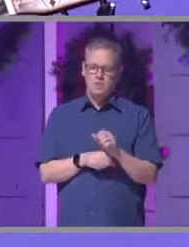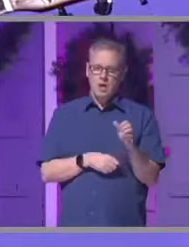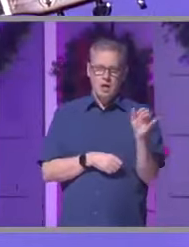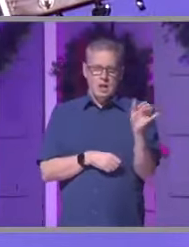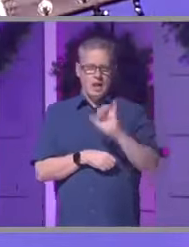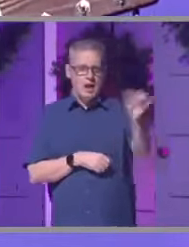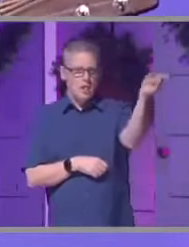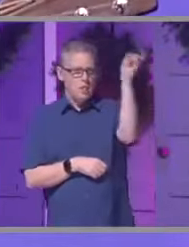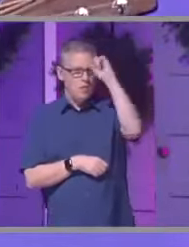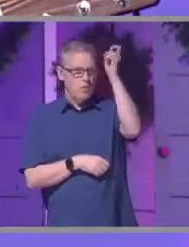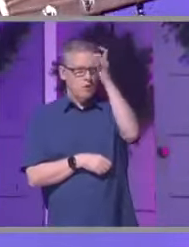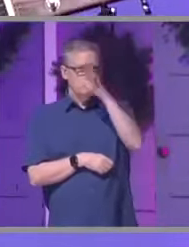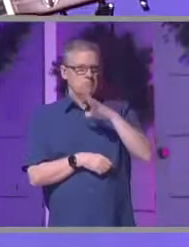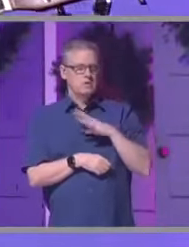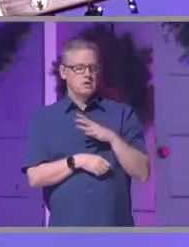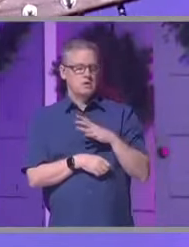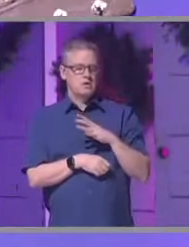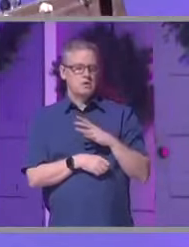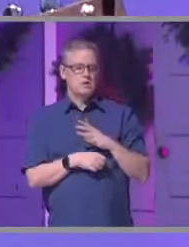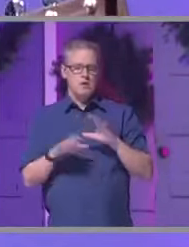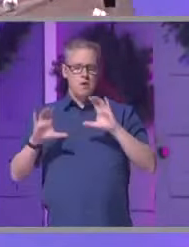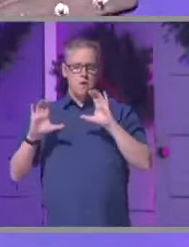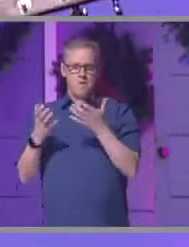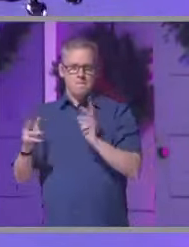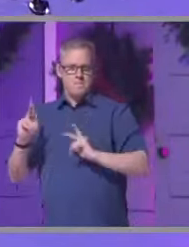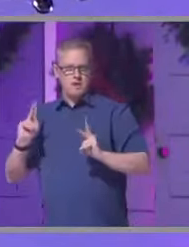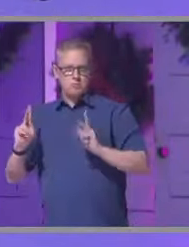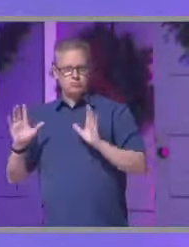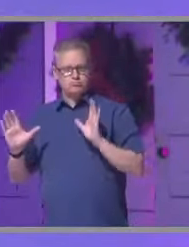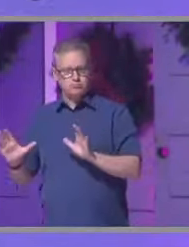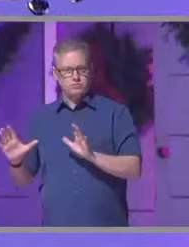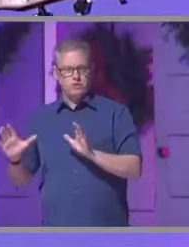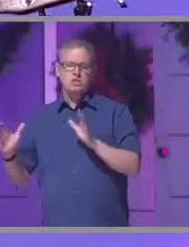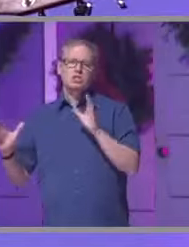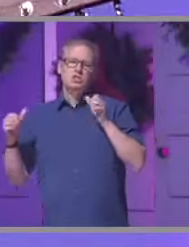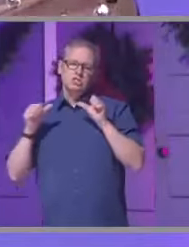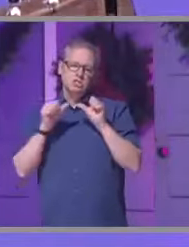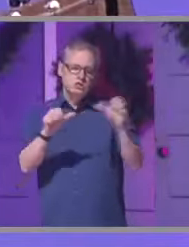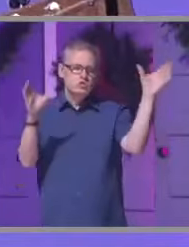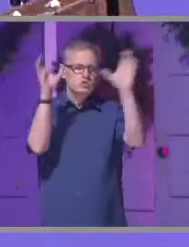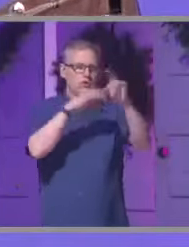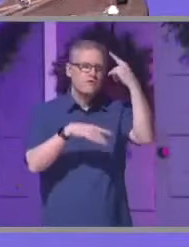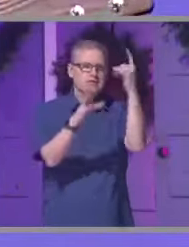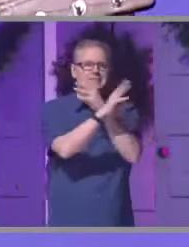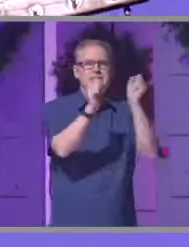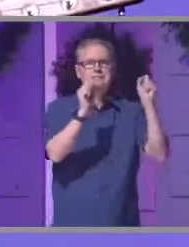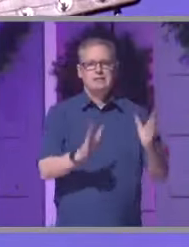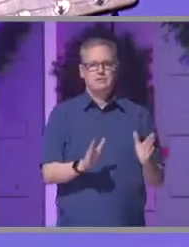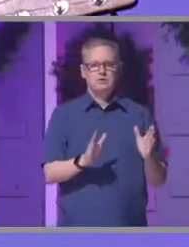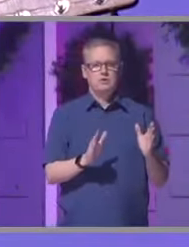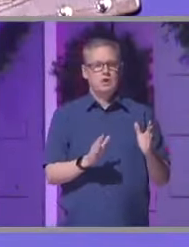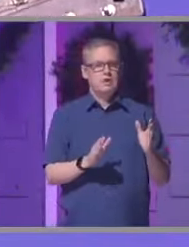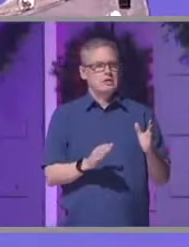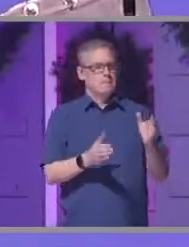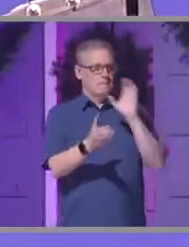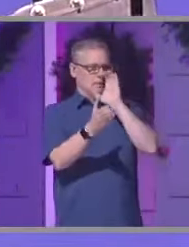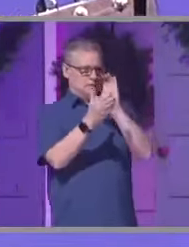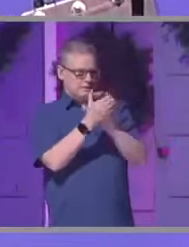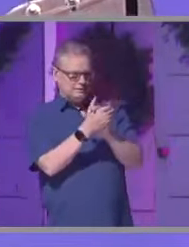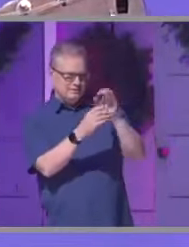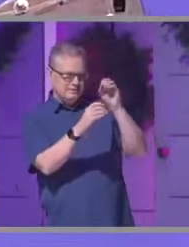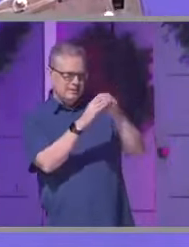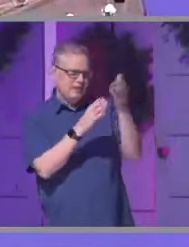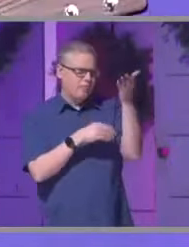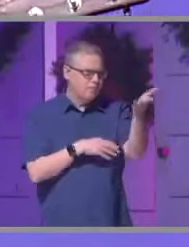The wise men, the human race continues to search for a savior, someone to believe in and